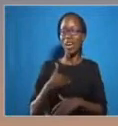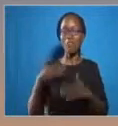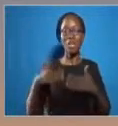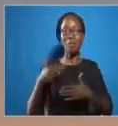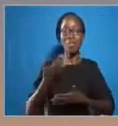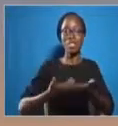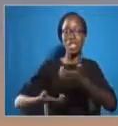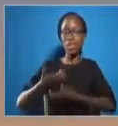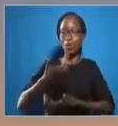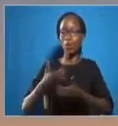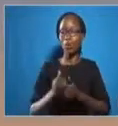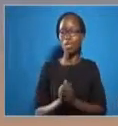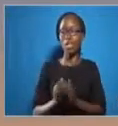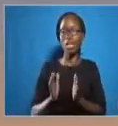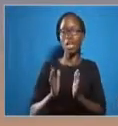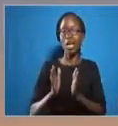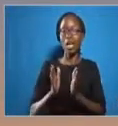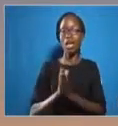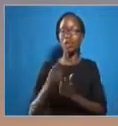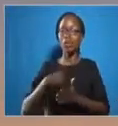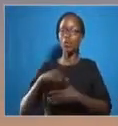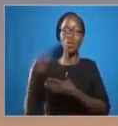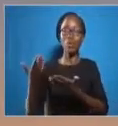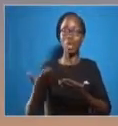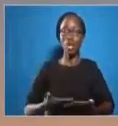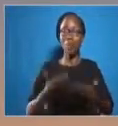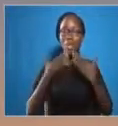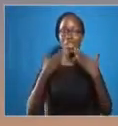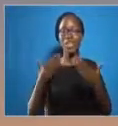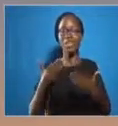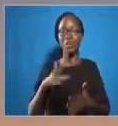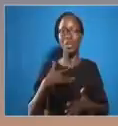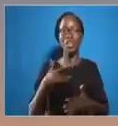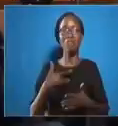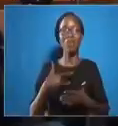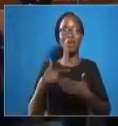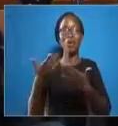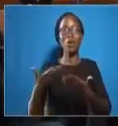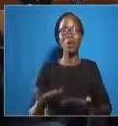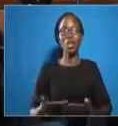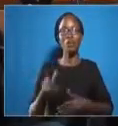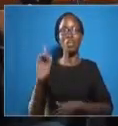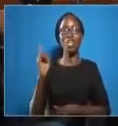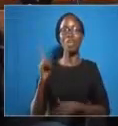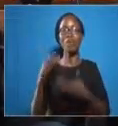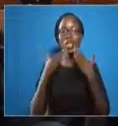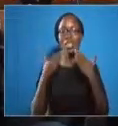very warm and endearing people. Thank you very much, and feel most welcome to Nairobi County. Thank you.